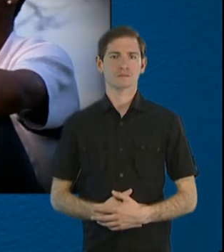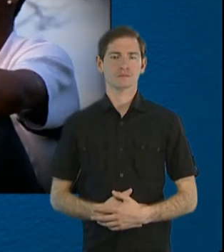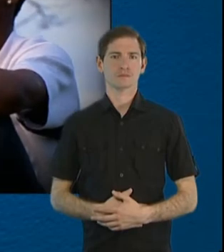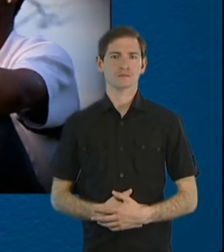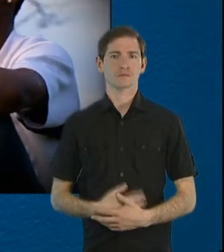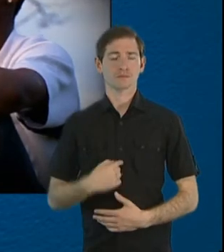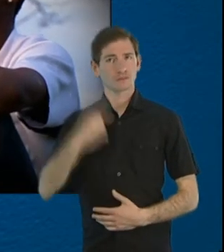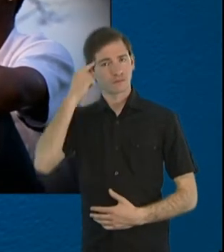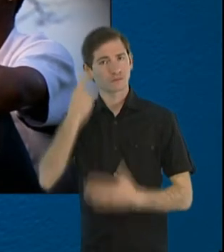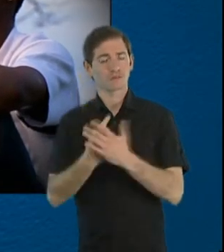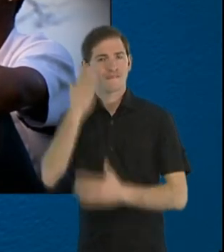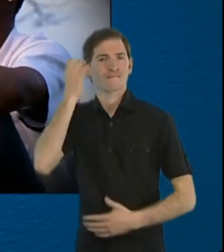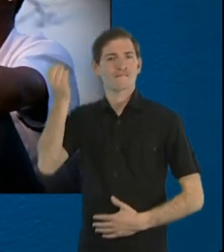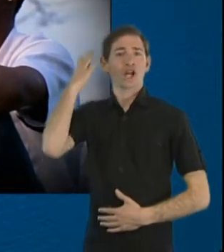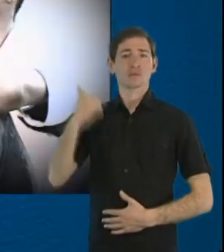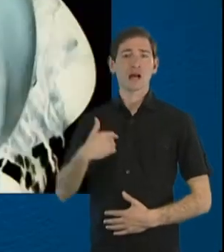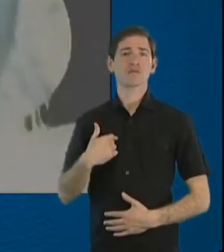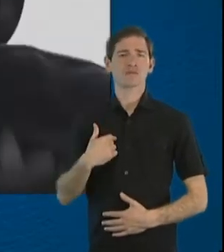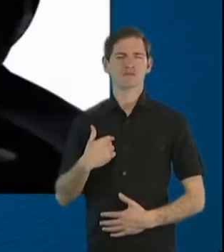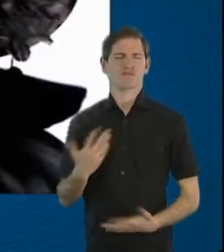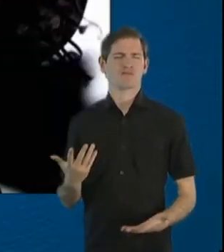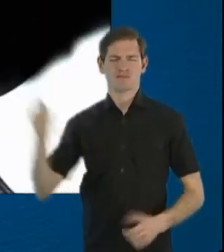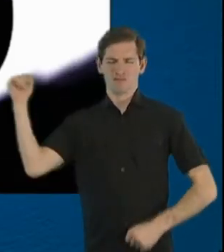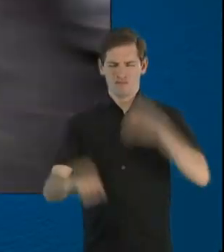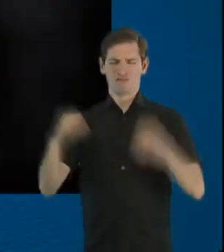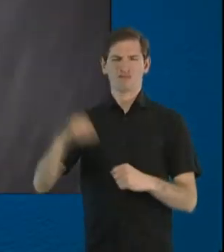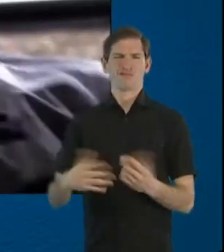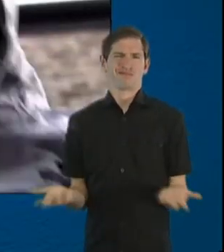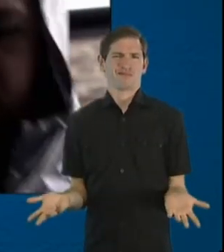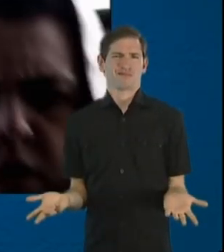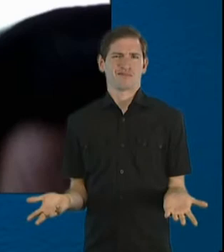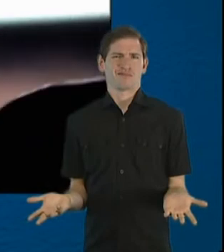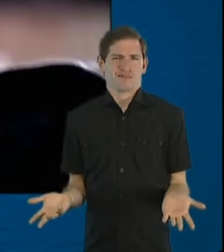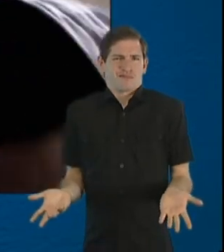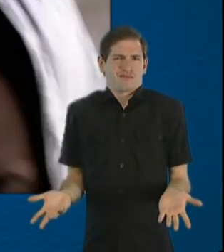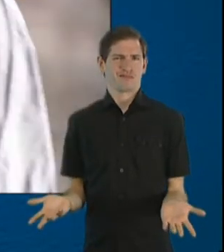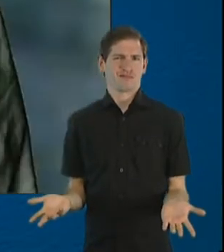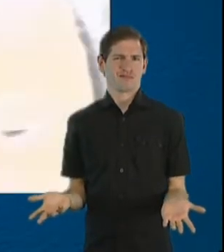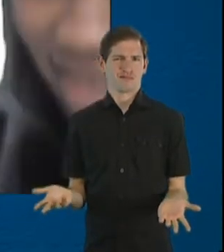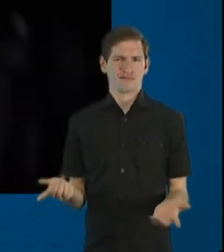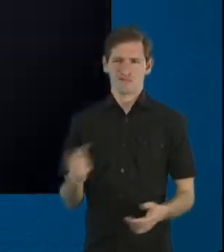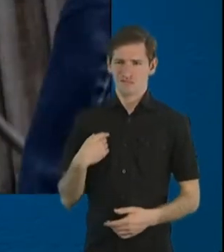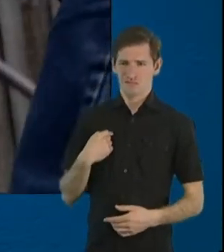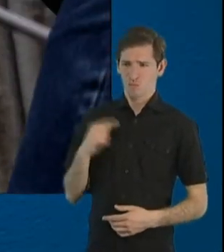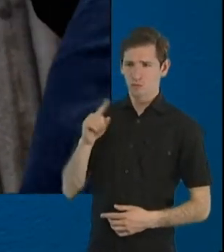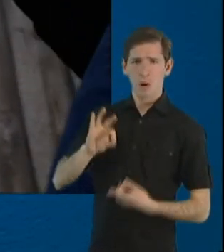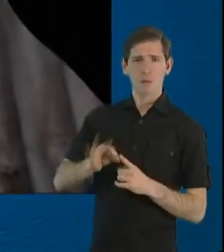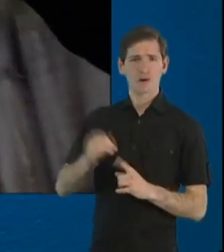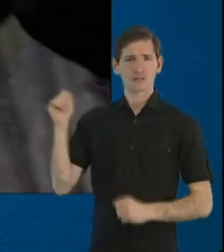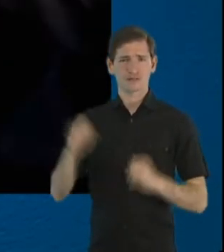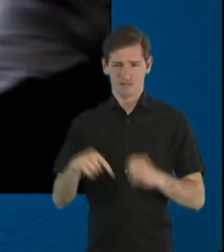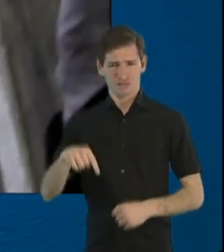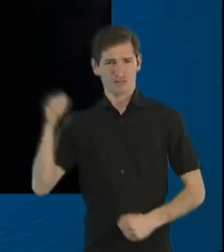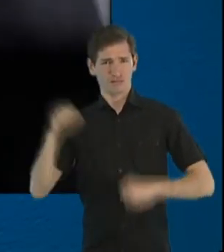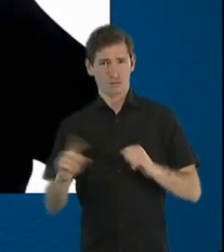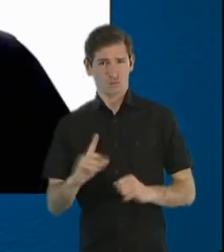I have flashbacks sometimes. What is the need of beating up somebody else? I don't see the point.